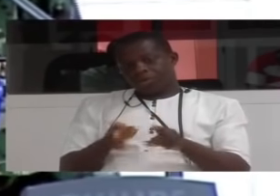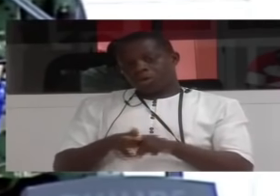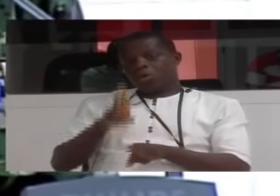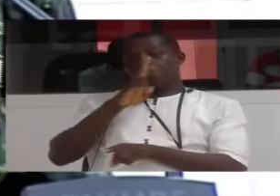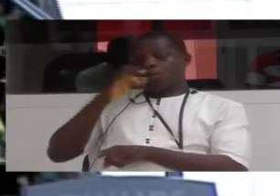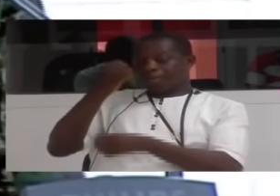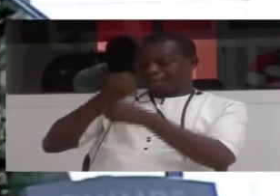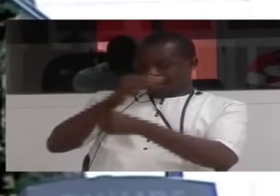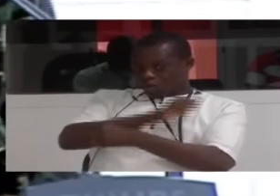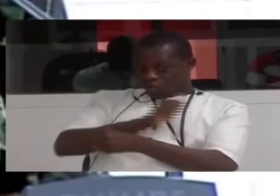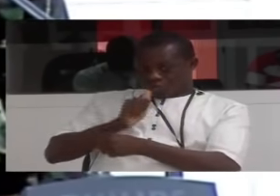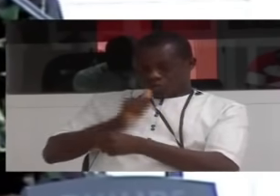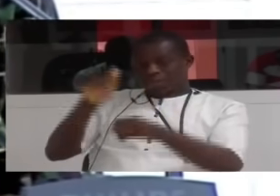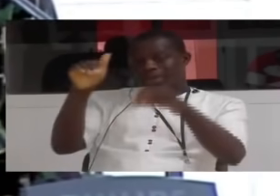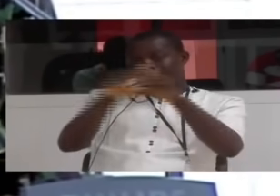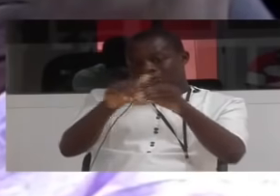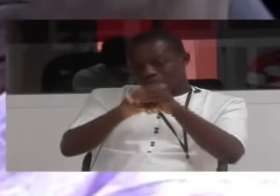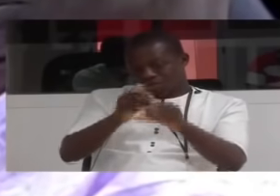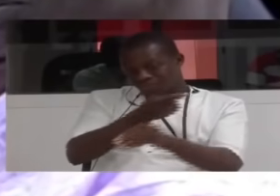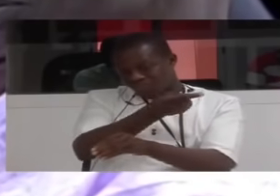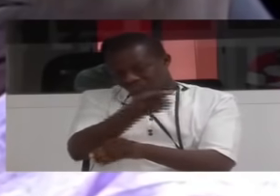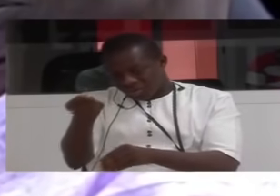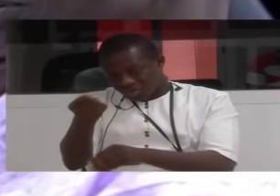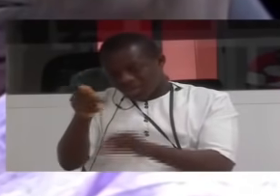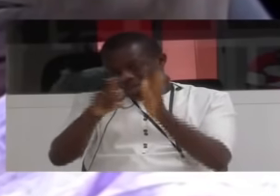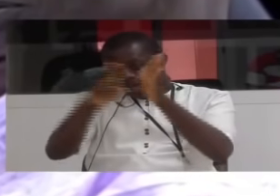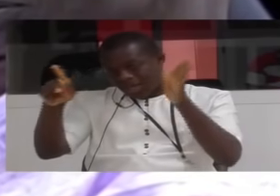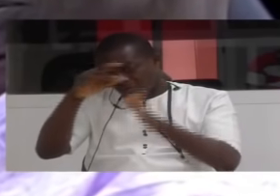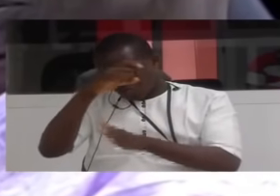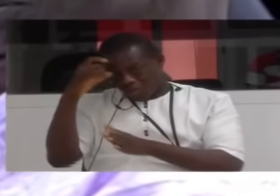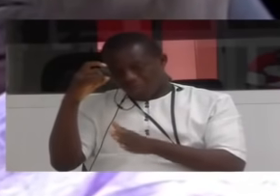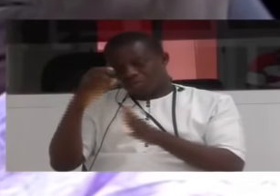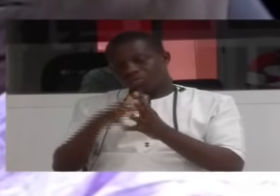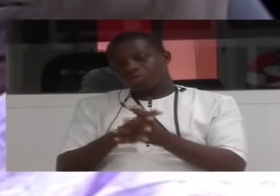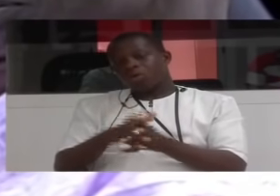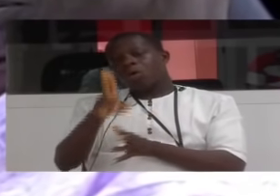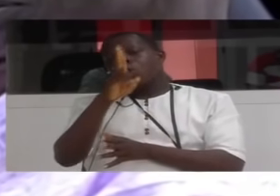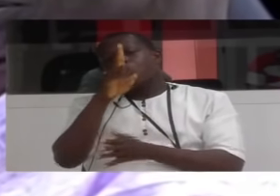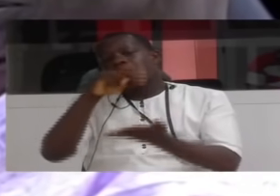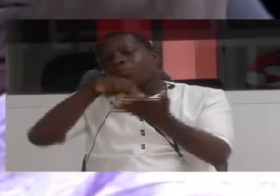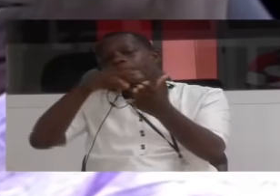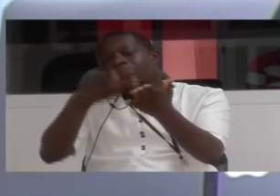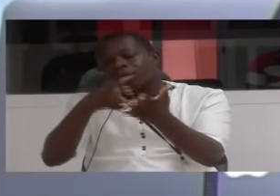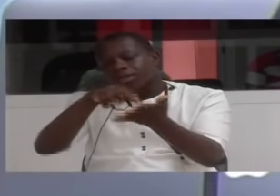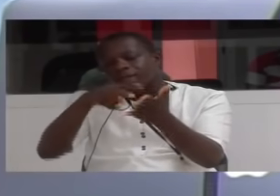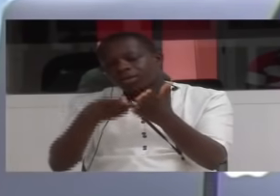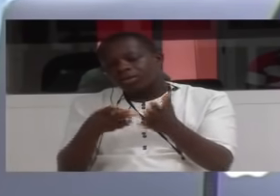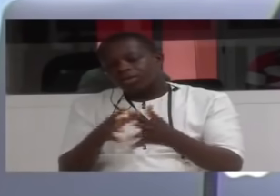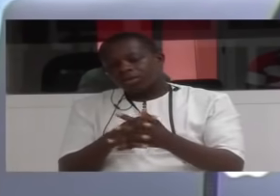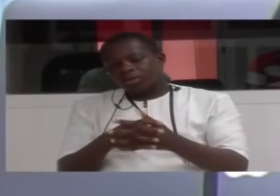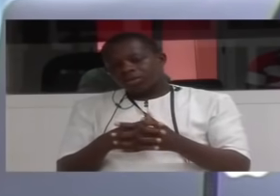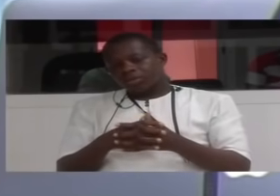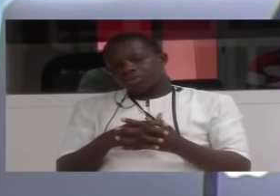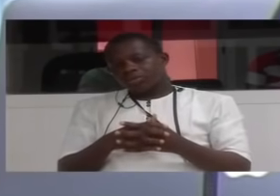doku olkono. This one that is pushing us into this kind of things. And who are you referring to?